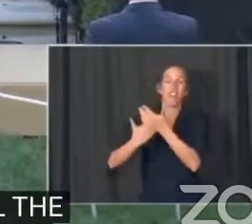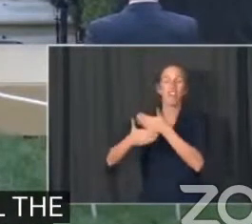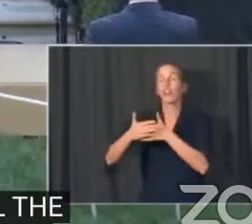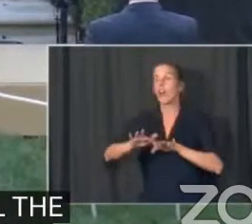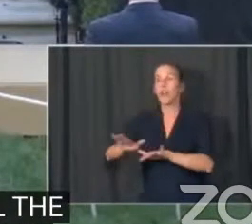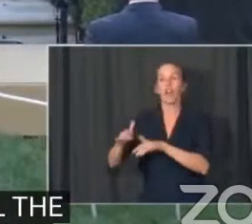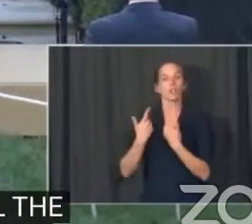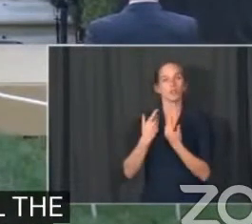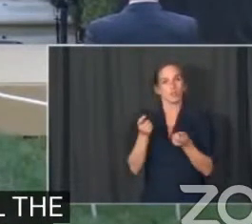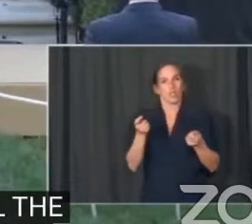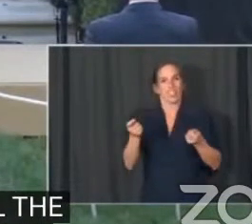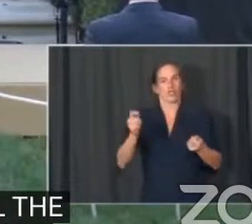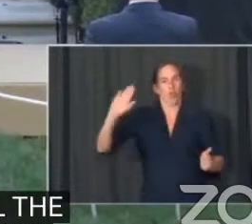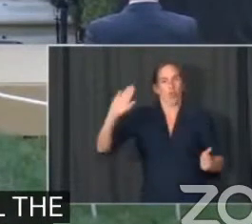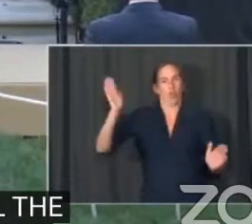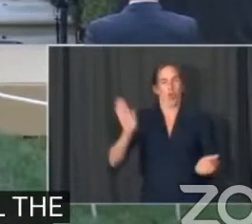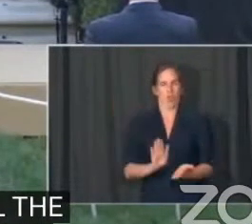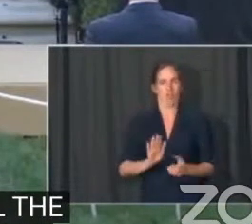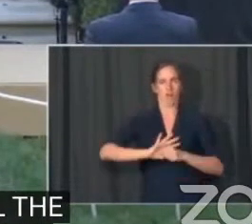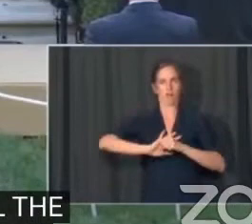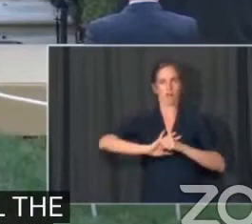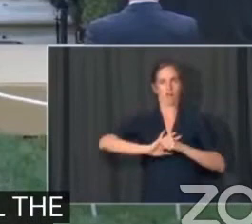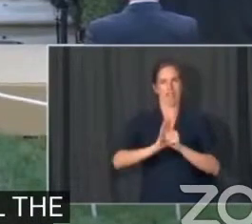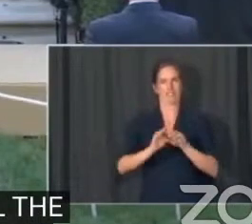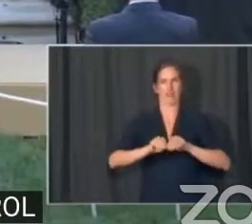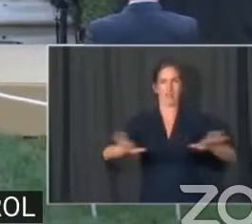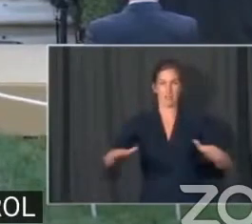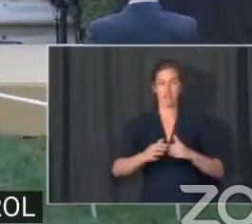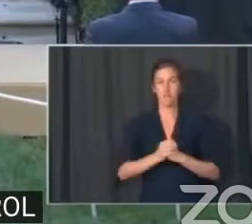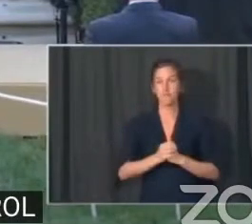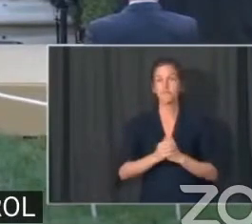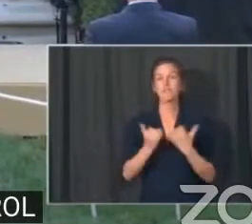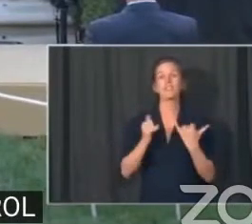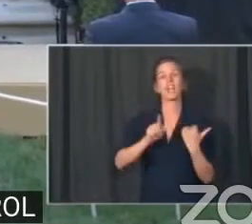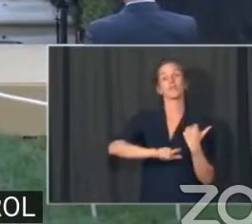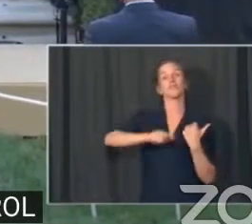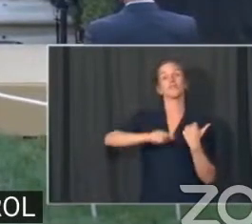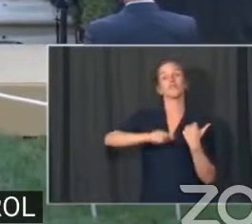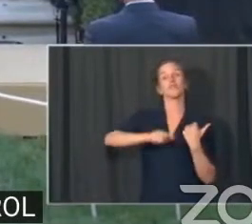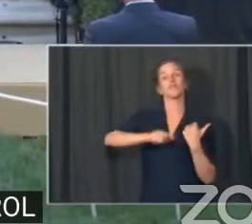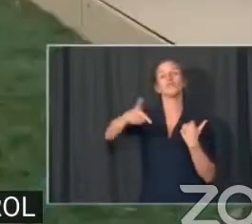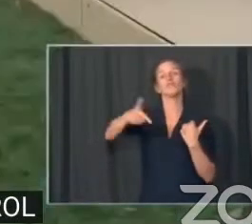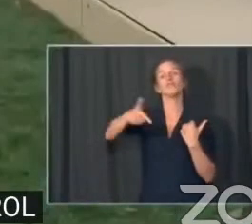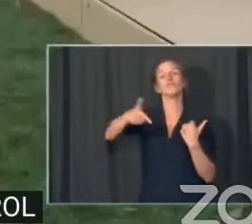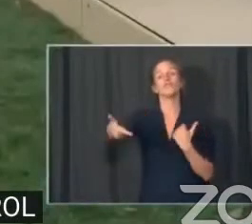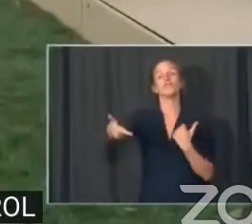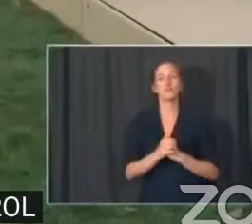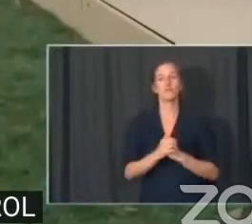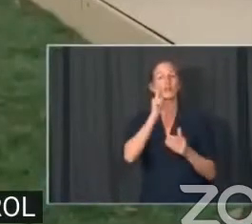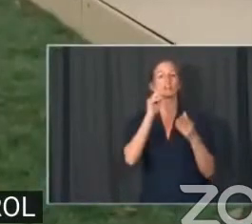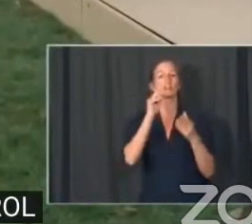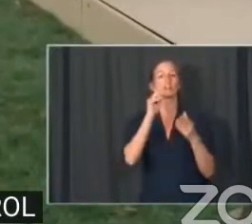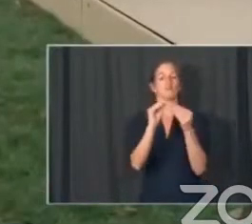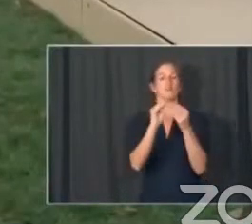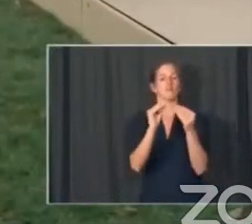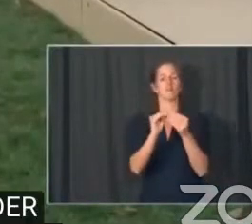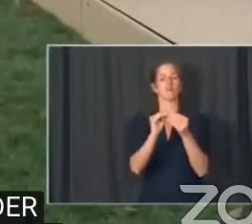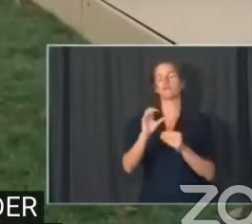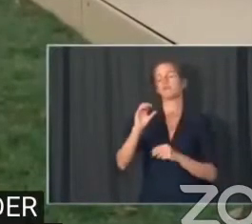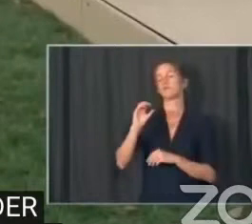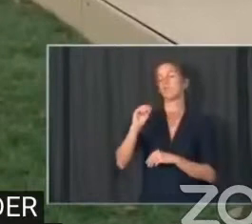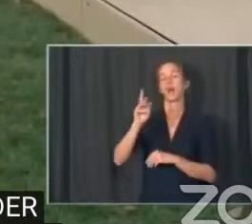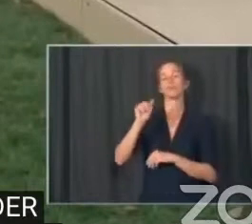otras medidas I will now pass que to se han my tomado co-leader, General Perna, who will tell you more han about ayudado, the nos support that han the ayudado a operation has nosotros a reducir